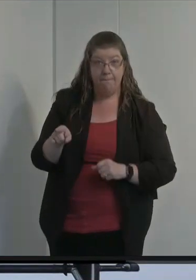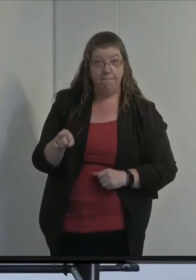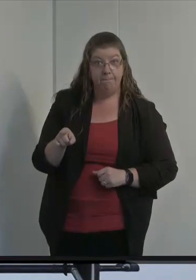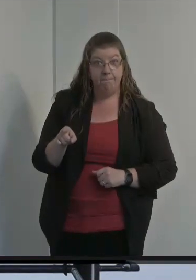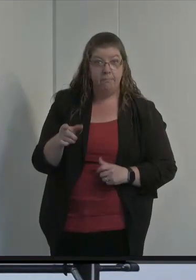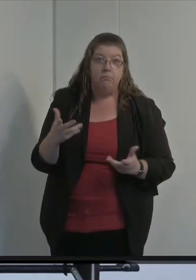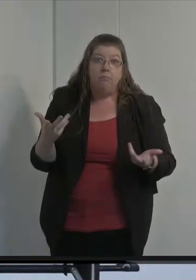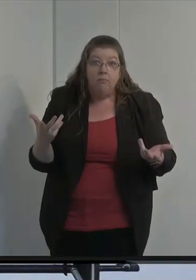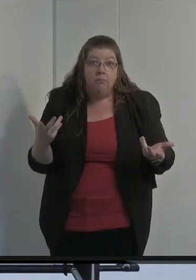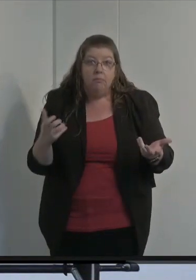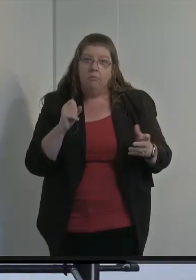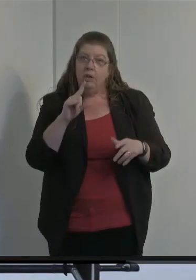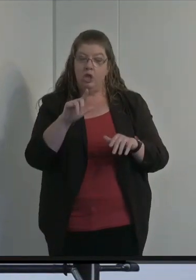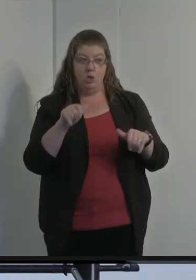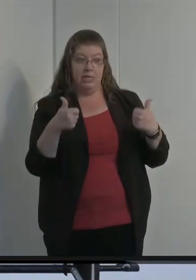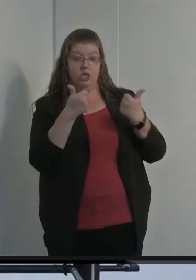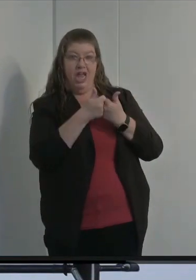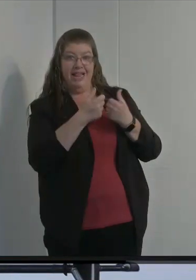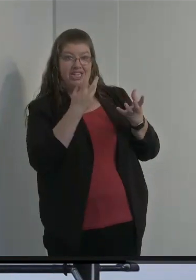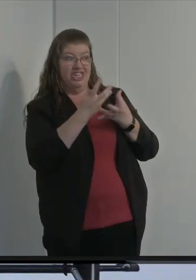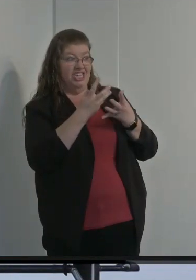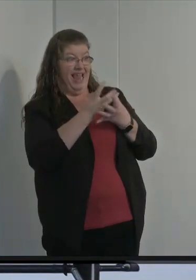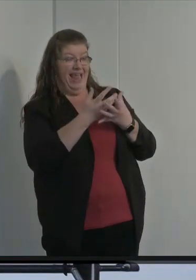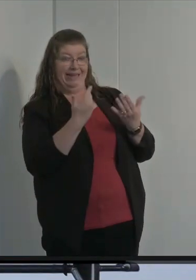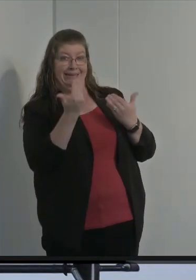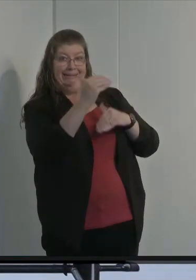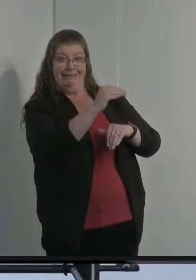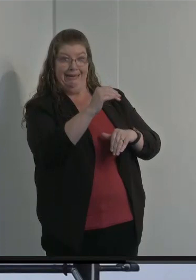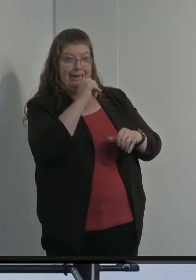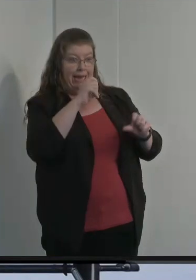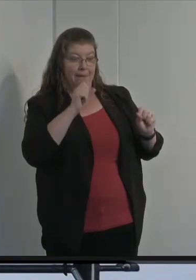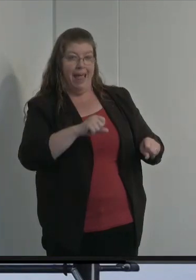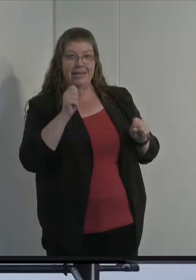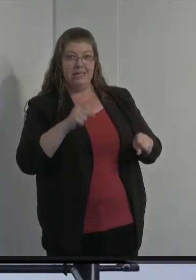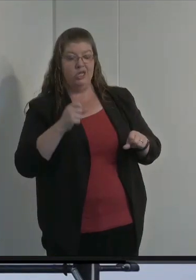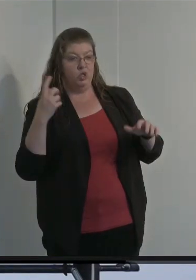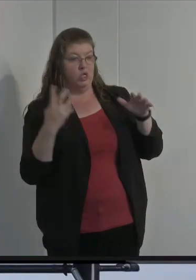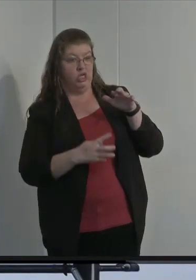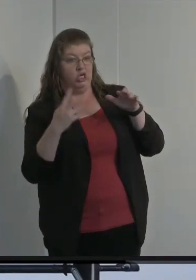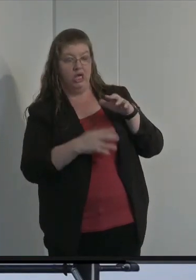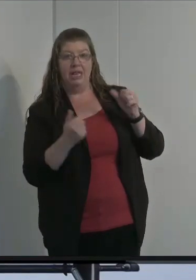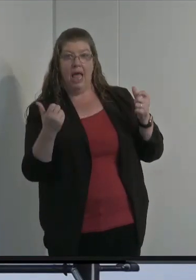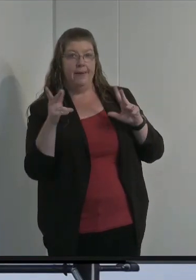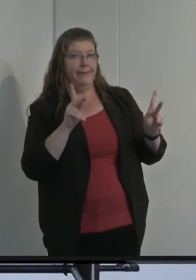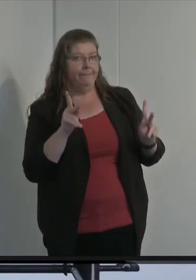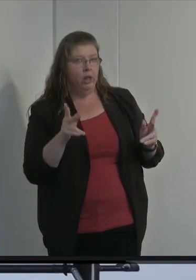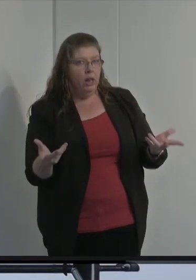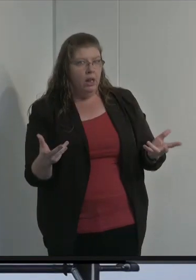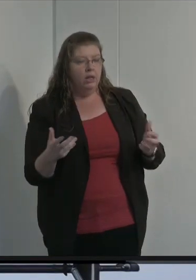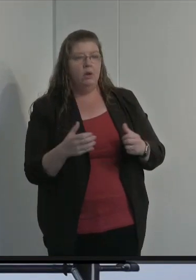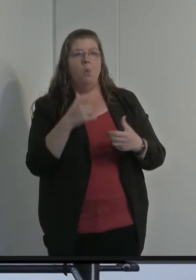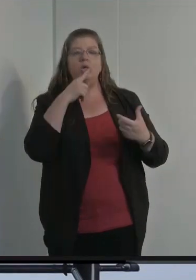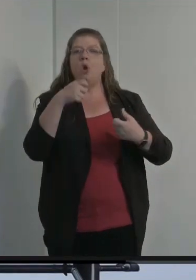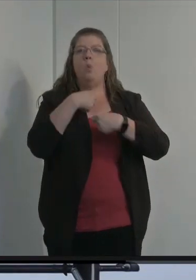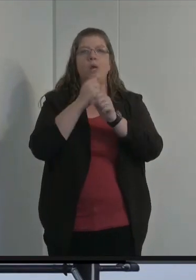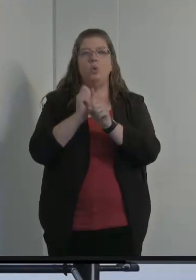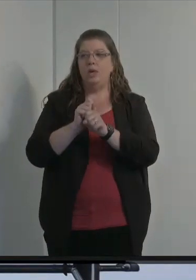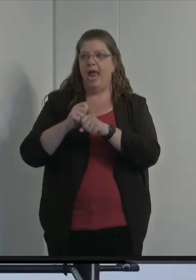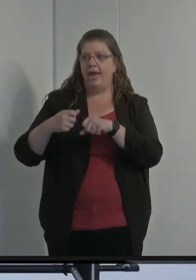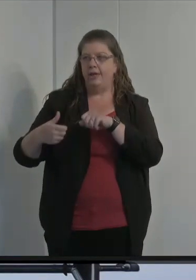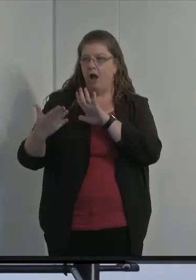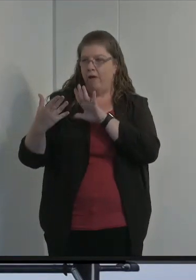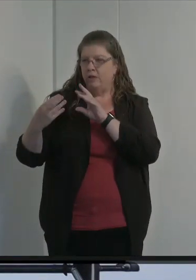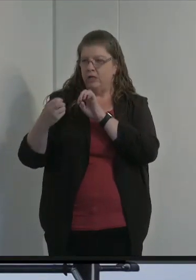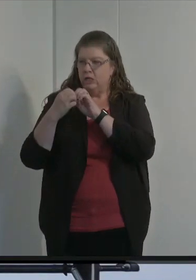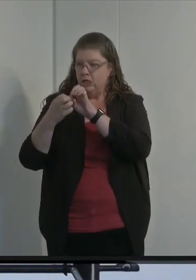a challenge at the jail, and we don't have the capacity to accommodate that. We do not want to create violent conflicts